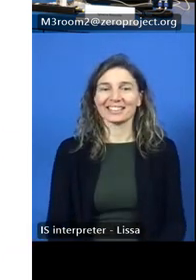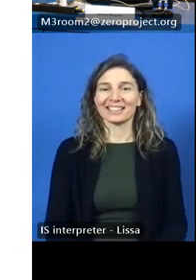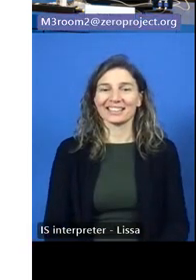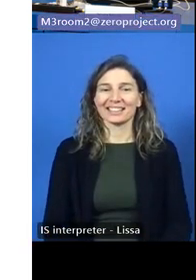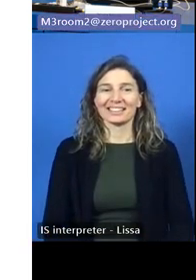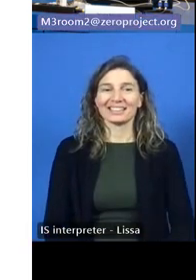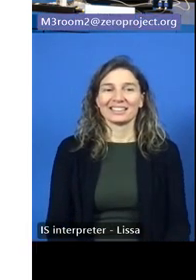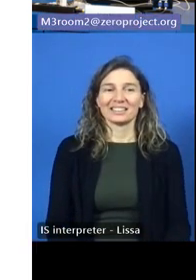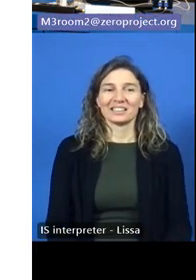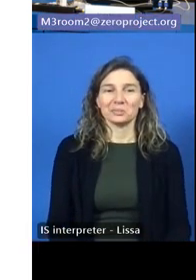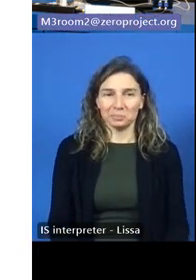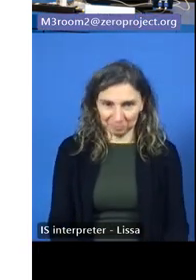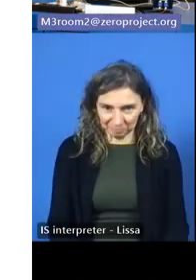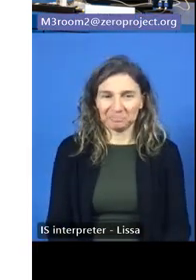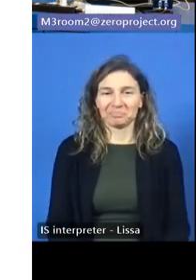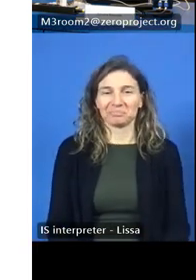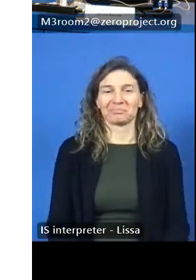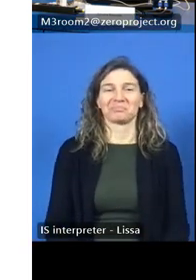There.